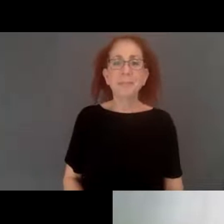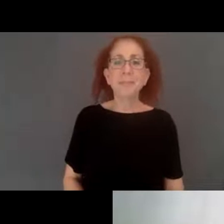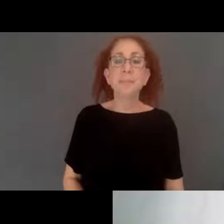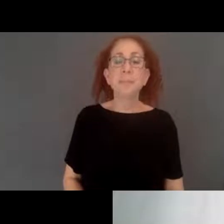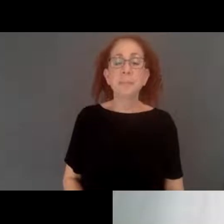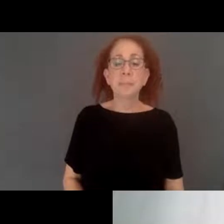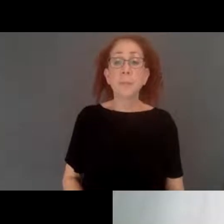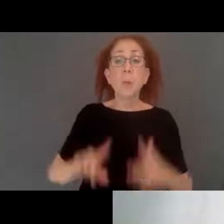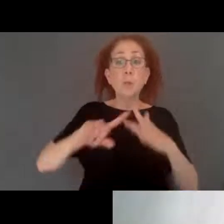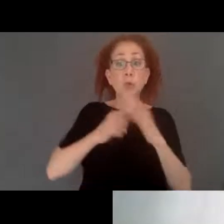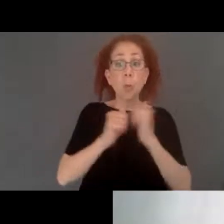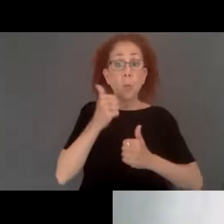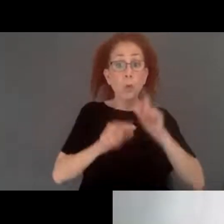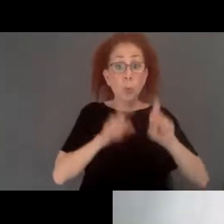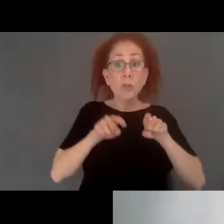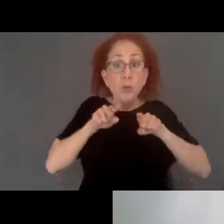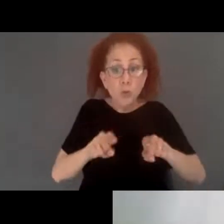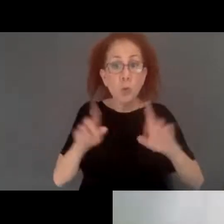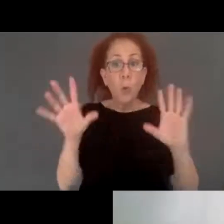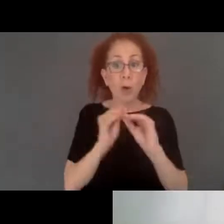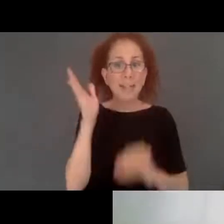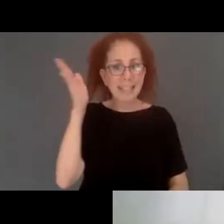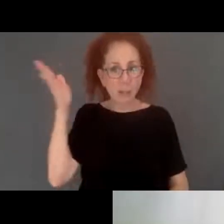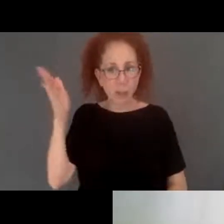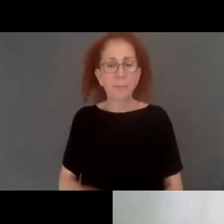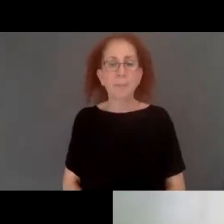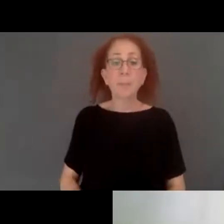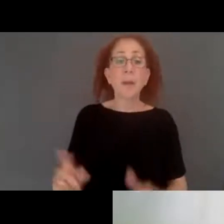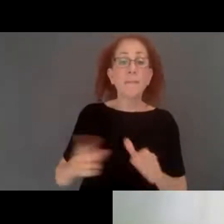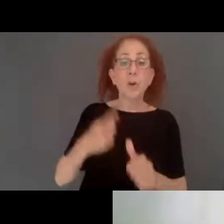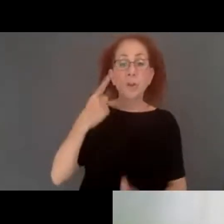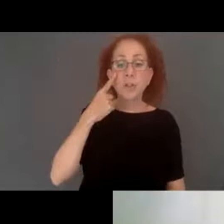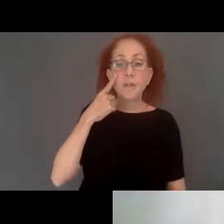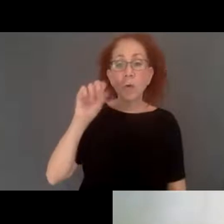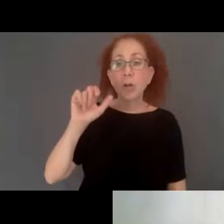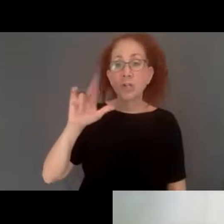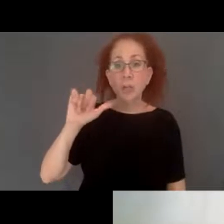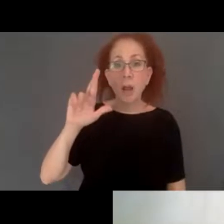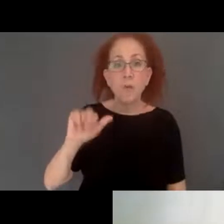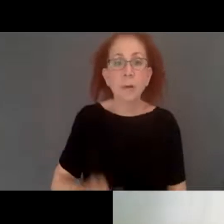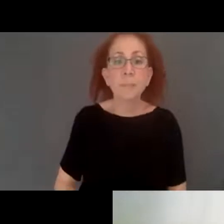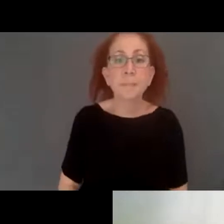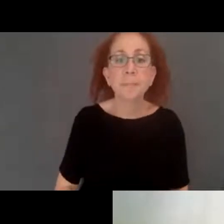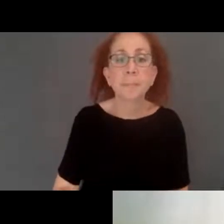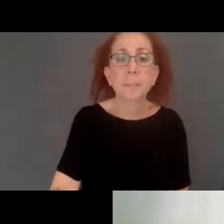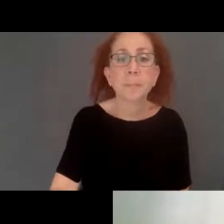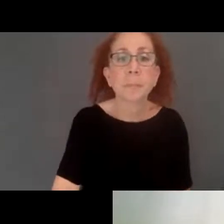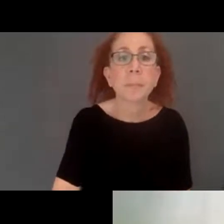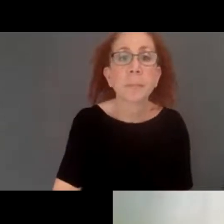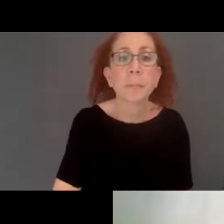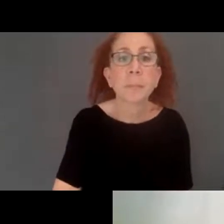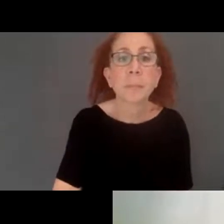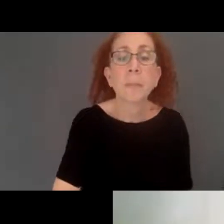in during the session. Shara, I think this first one is for you. Would Abbott and Binac's rapid testing detect the